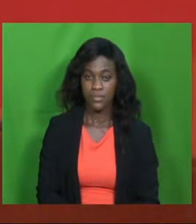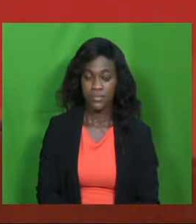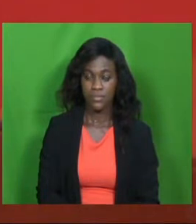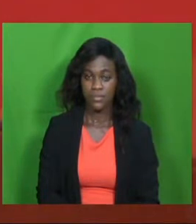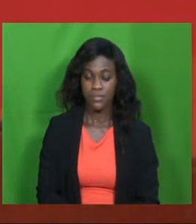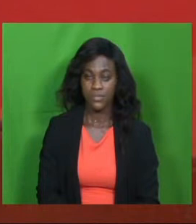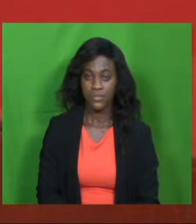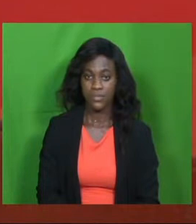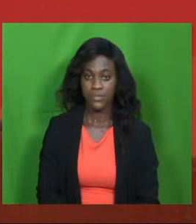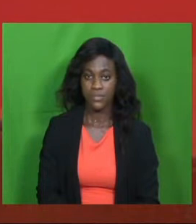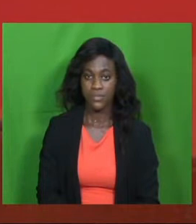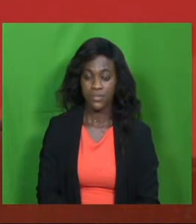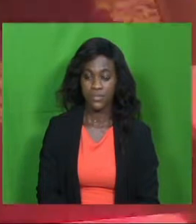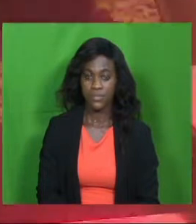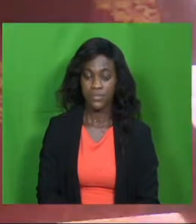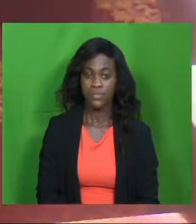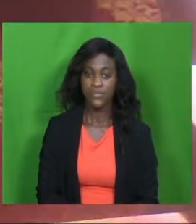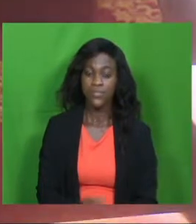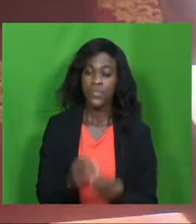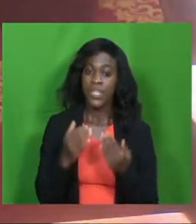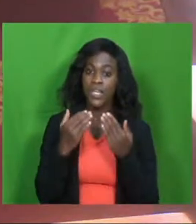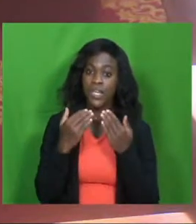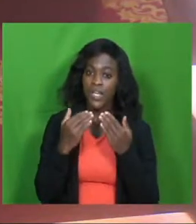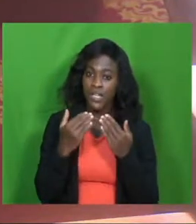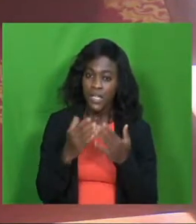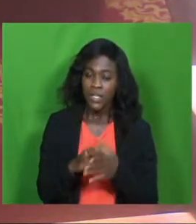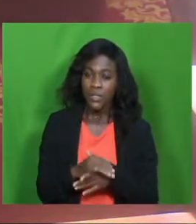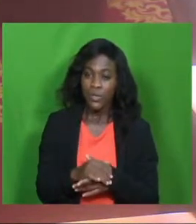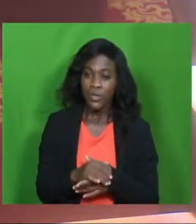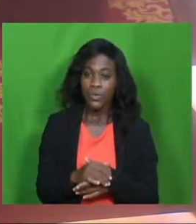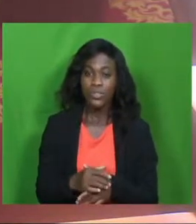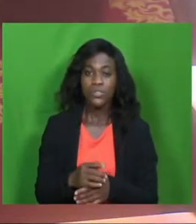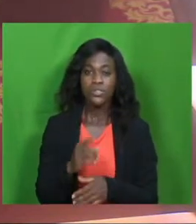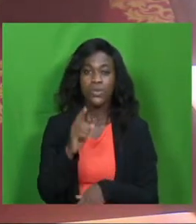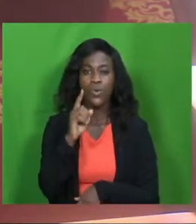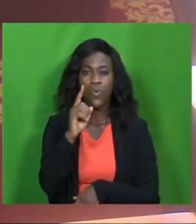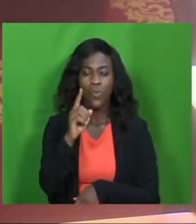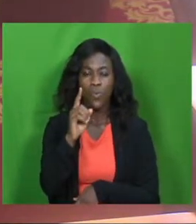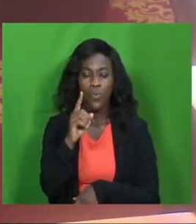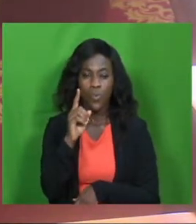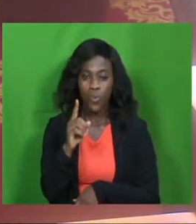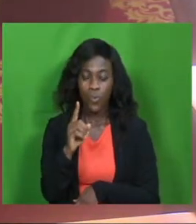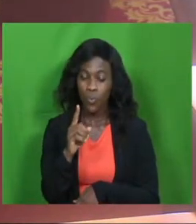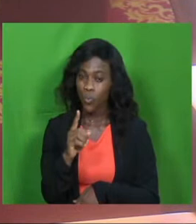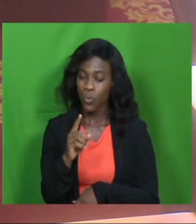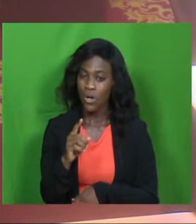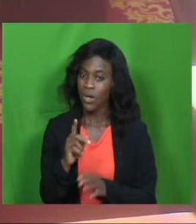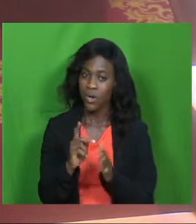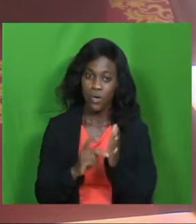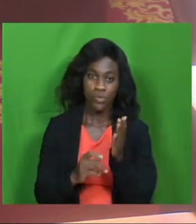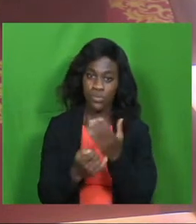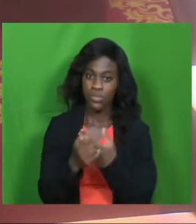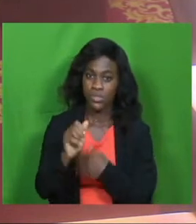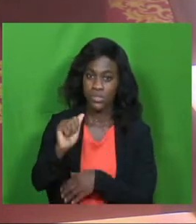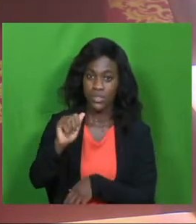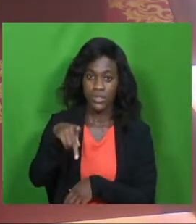Thank you, Mr. Speaker. It's only one AstroTurf at Apenkwa. It's only one, it's not